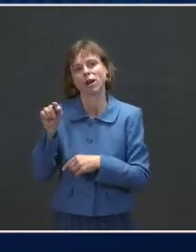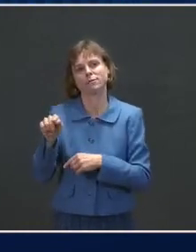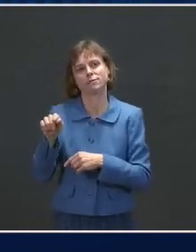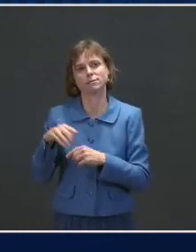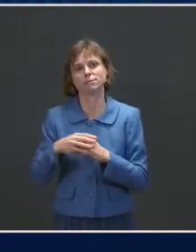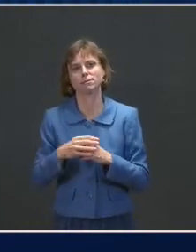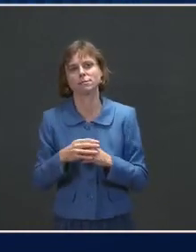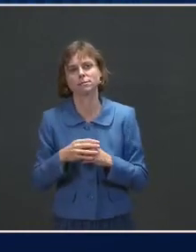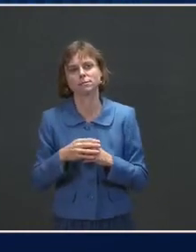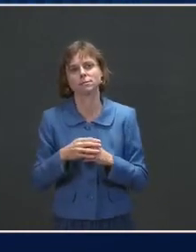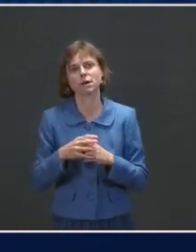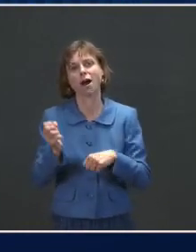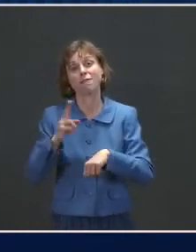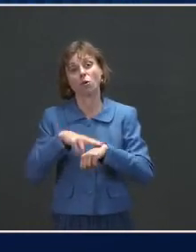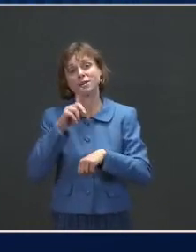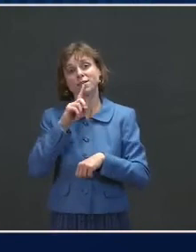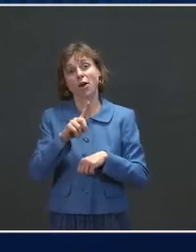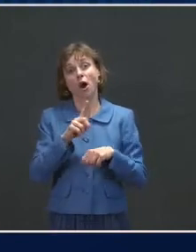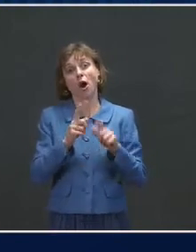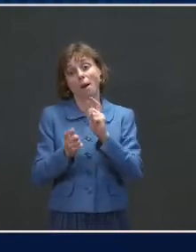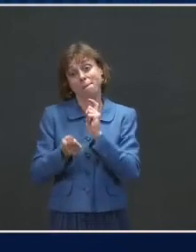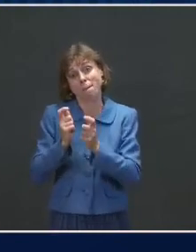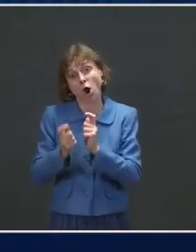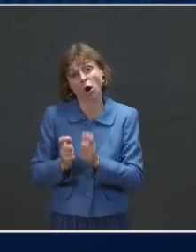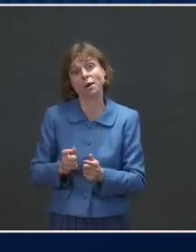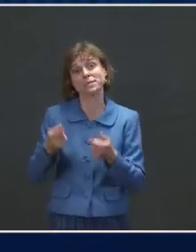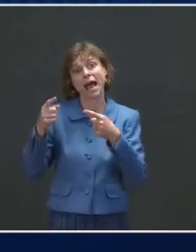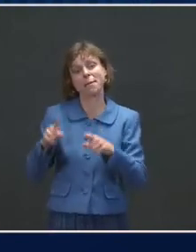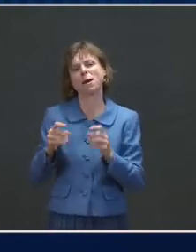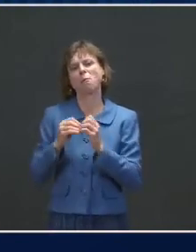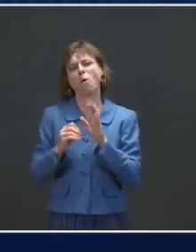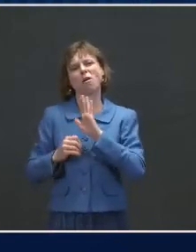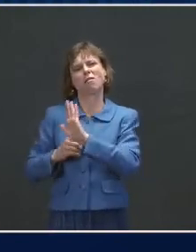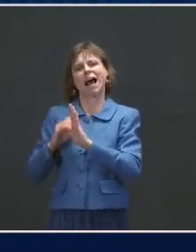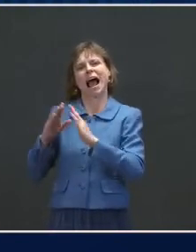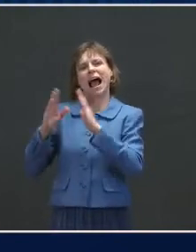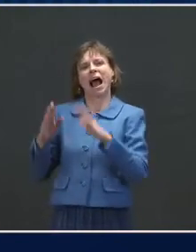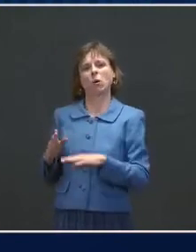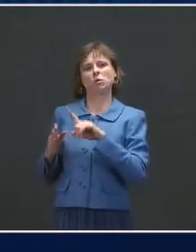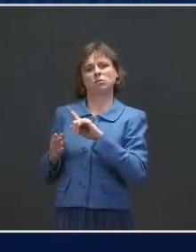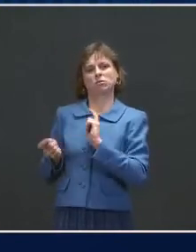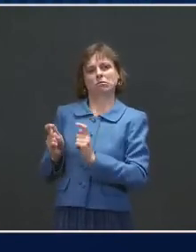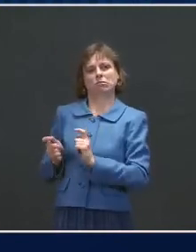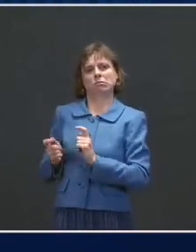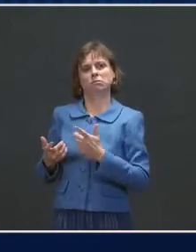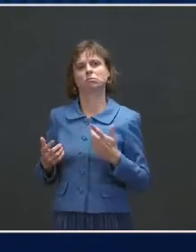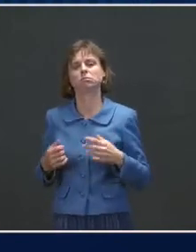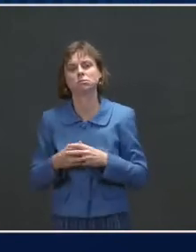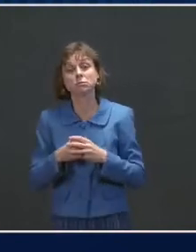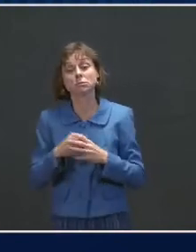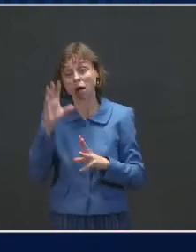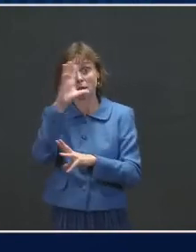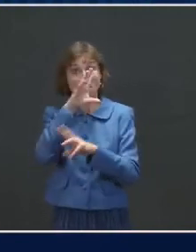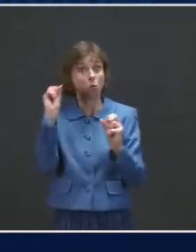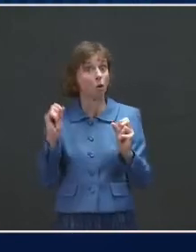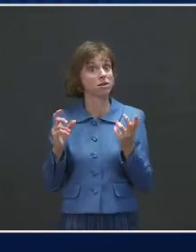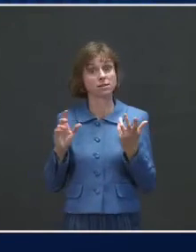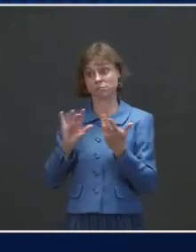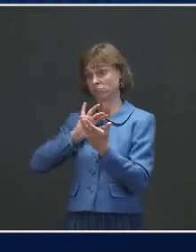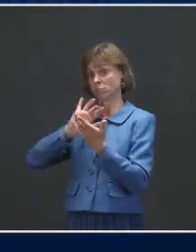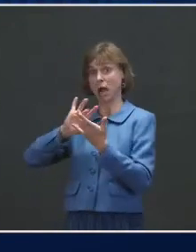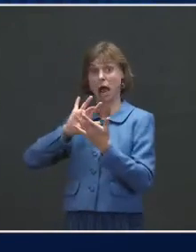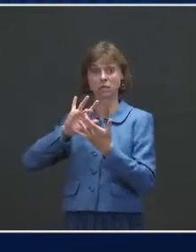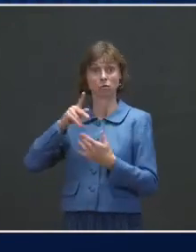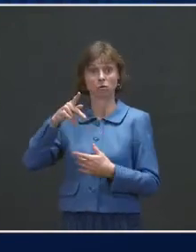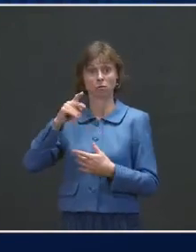course, markups happening this week, more on the House side. And the president has remained in close touch with